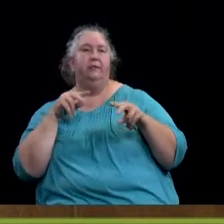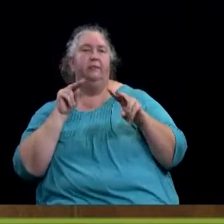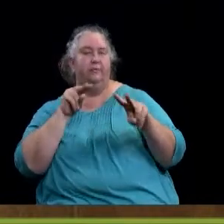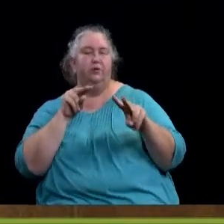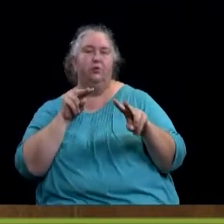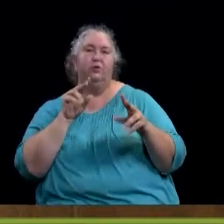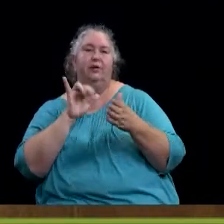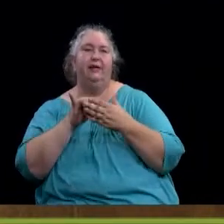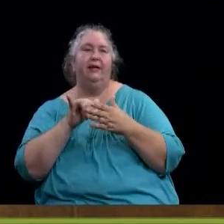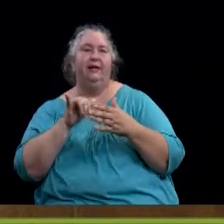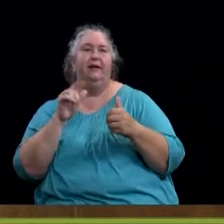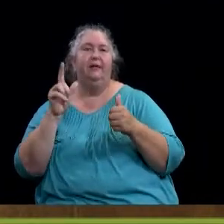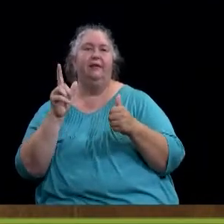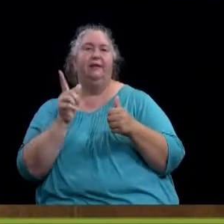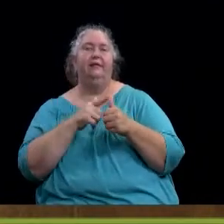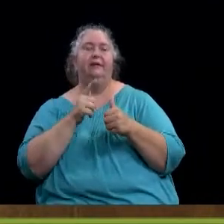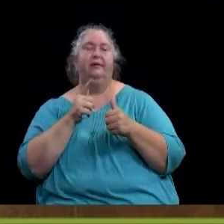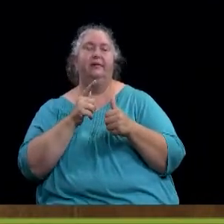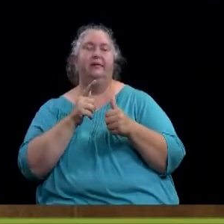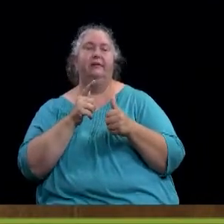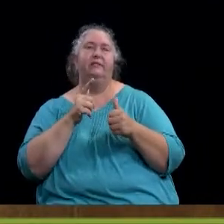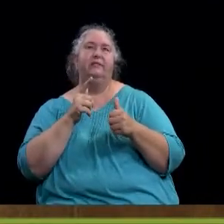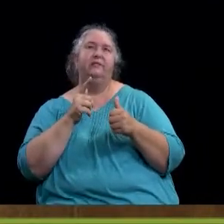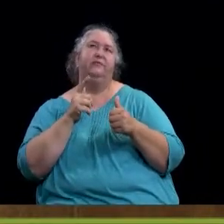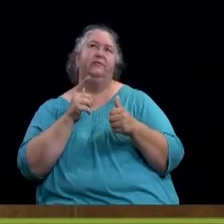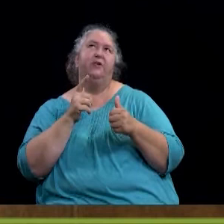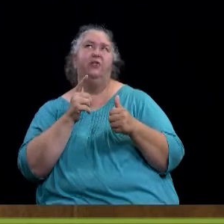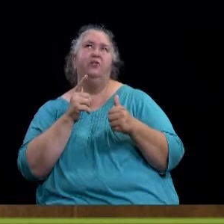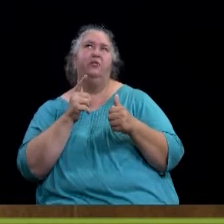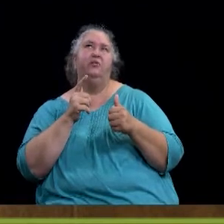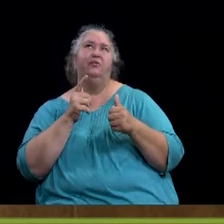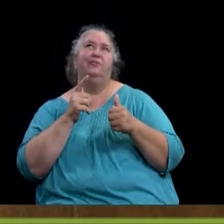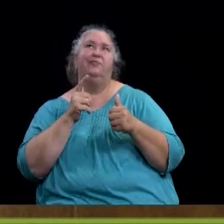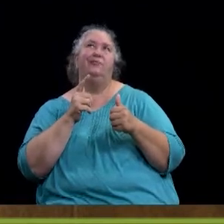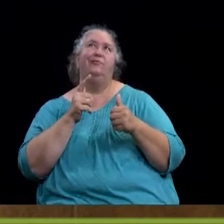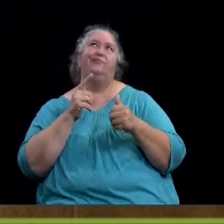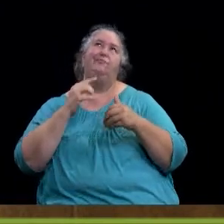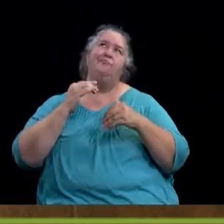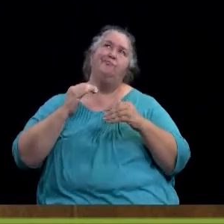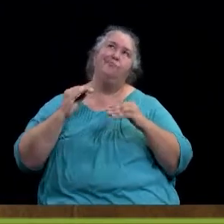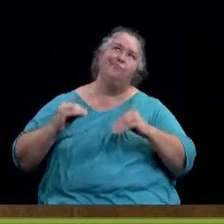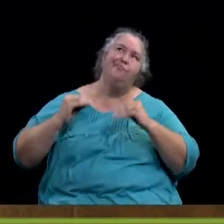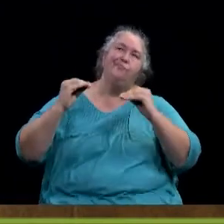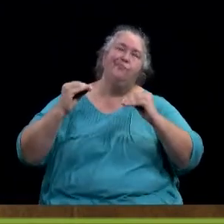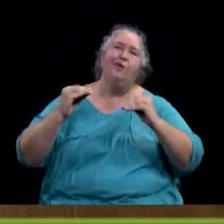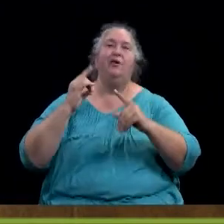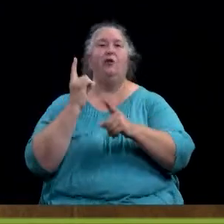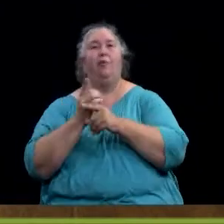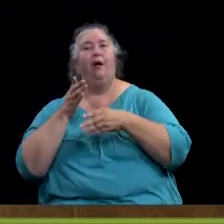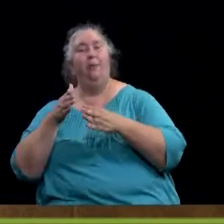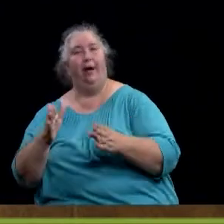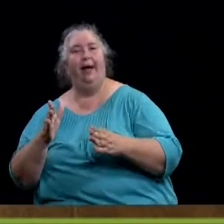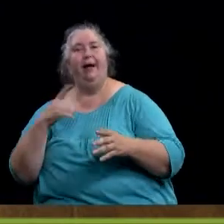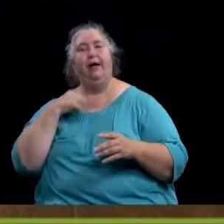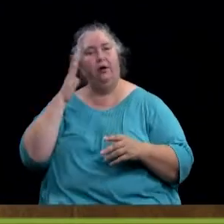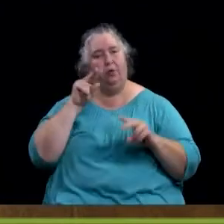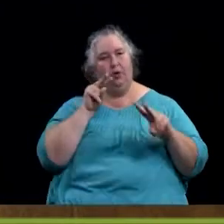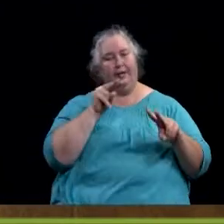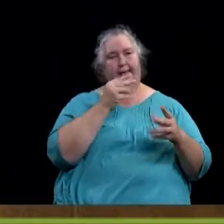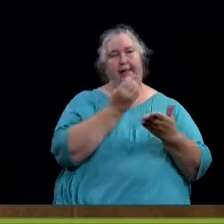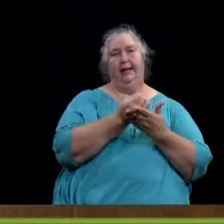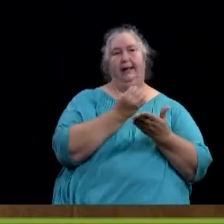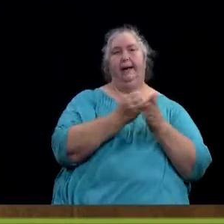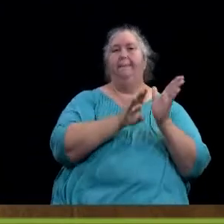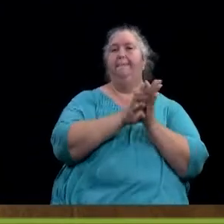as I've said, several times, I think when we're looking at economic development, there's what this is addressing,